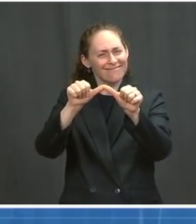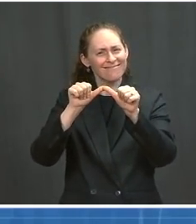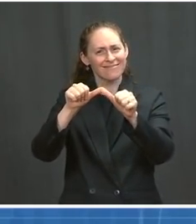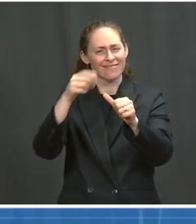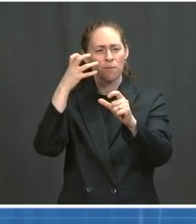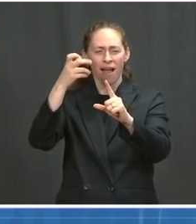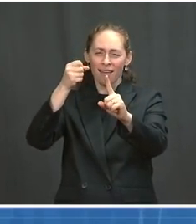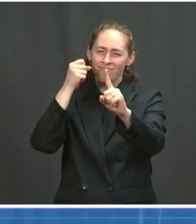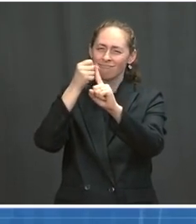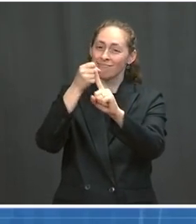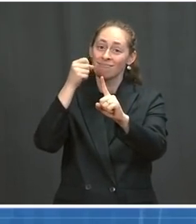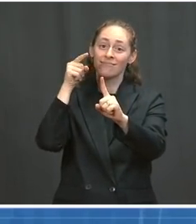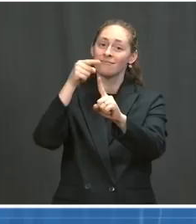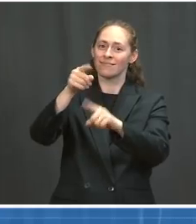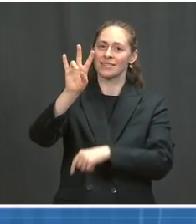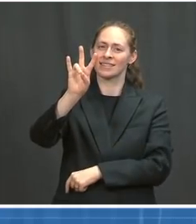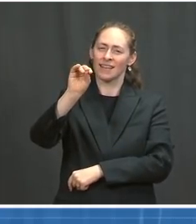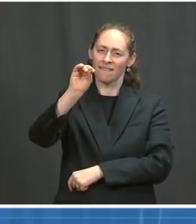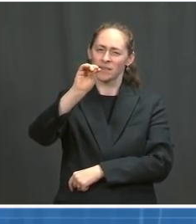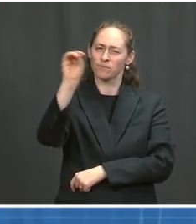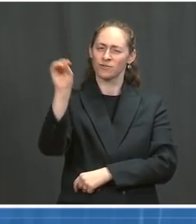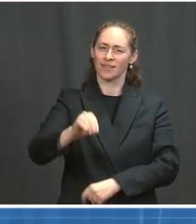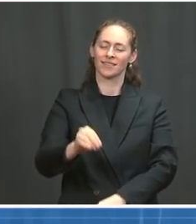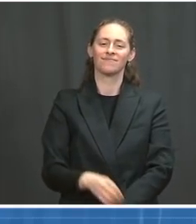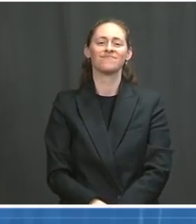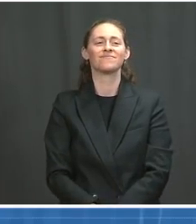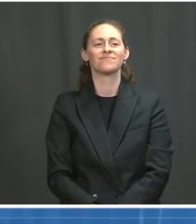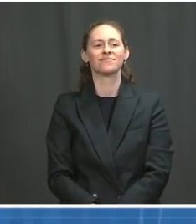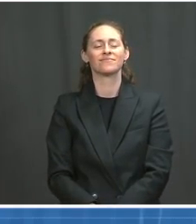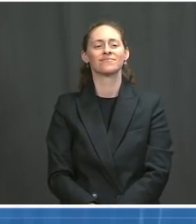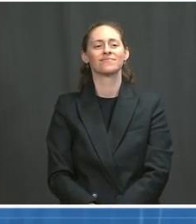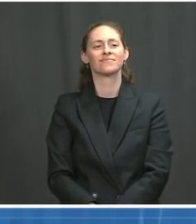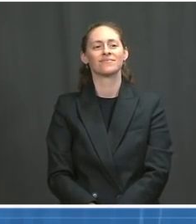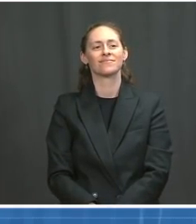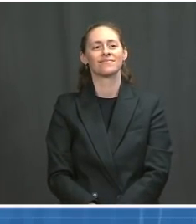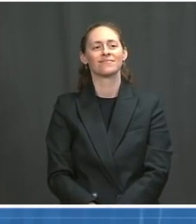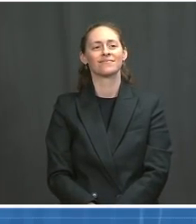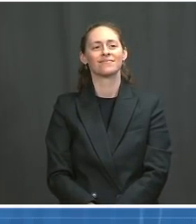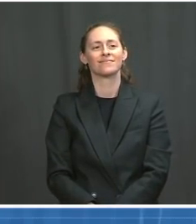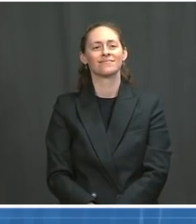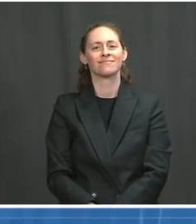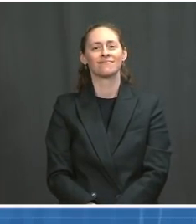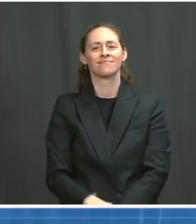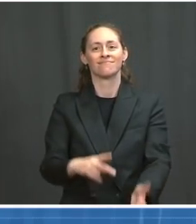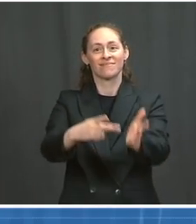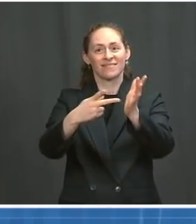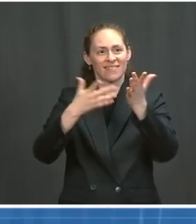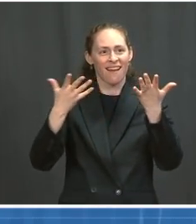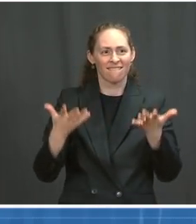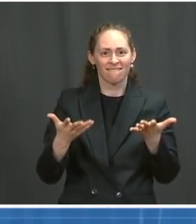we need to vaccinate at least another 13% of adult Americans by July 4th.